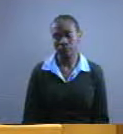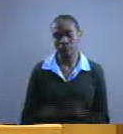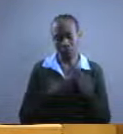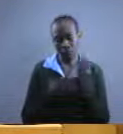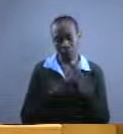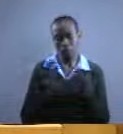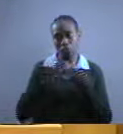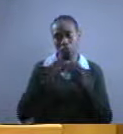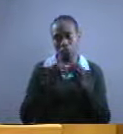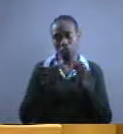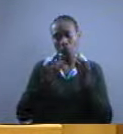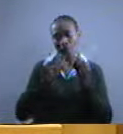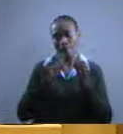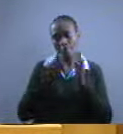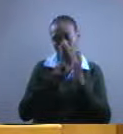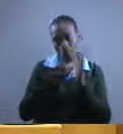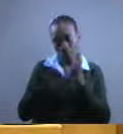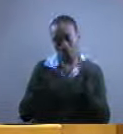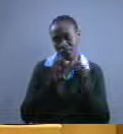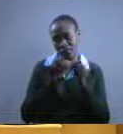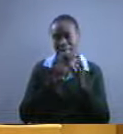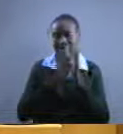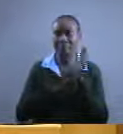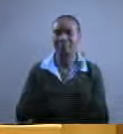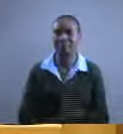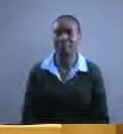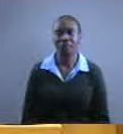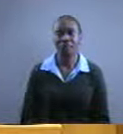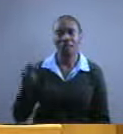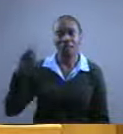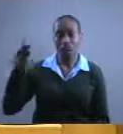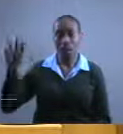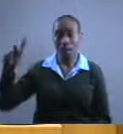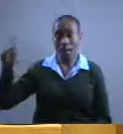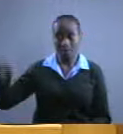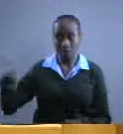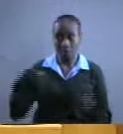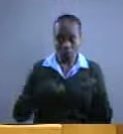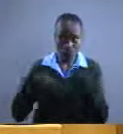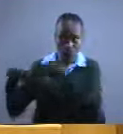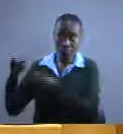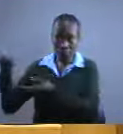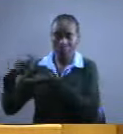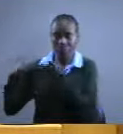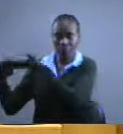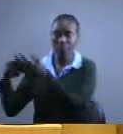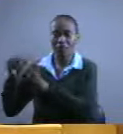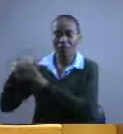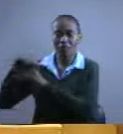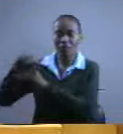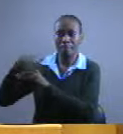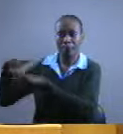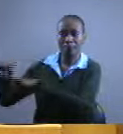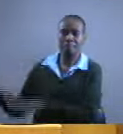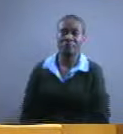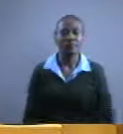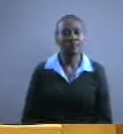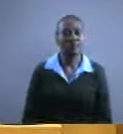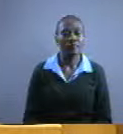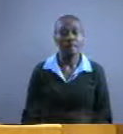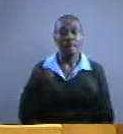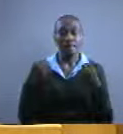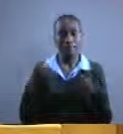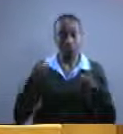Taxation Laws Amendment Bill. The bill will be sent to the National Council of Provinces for concurrence. That